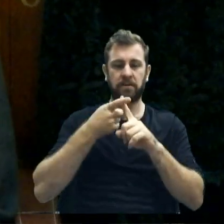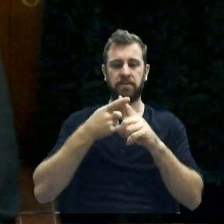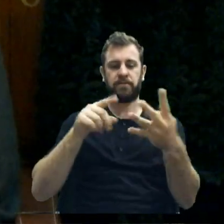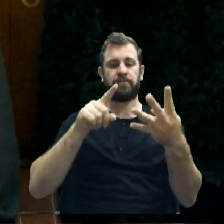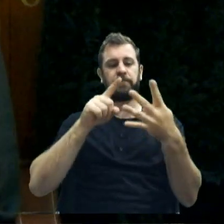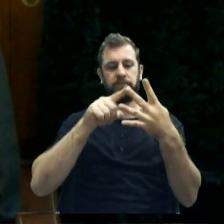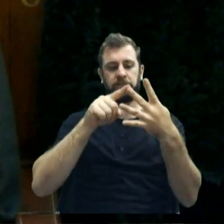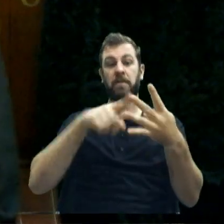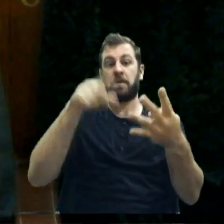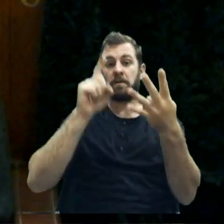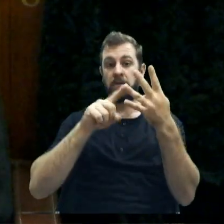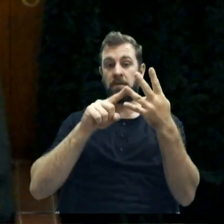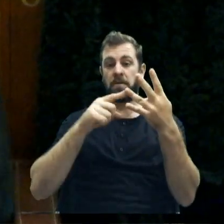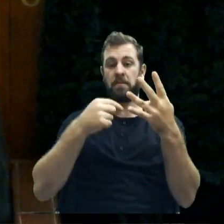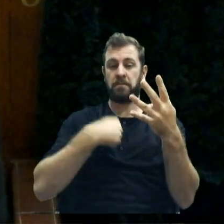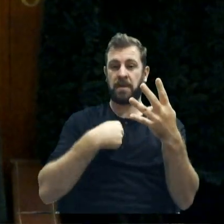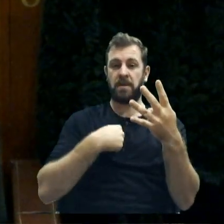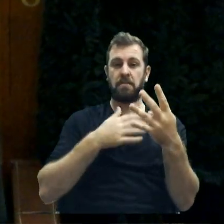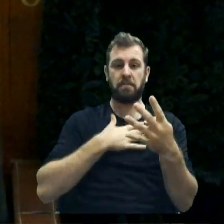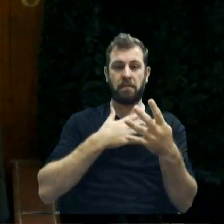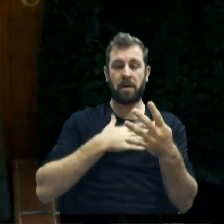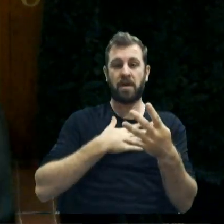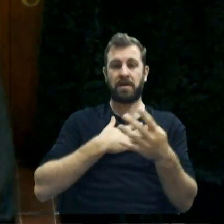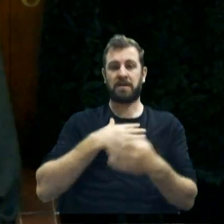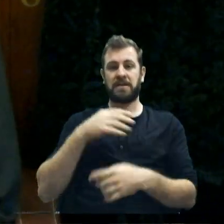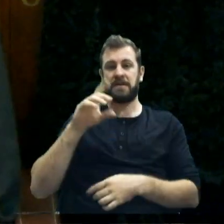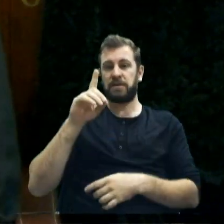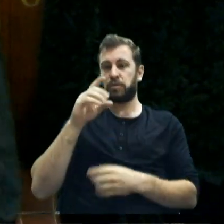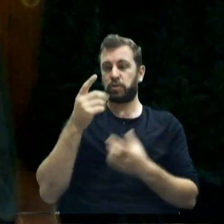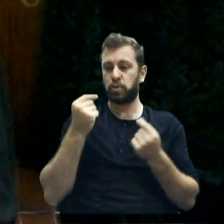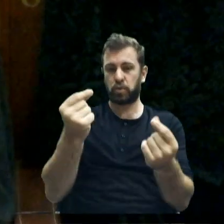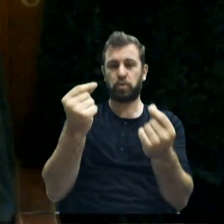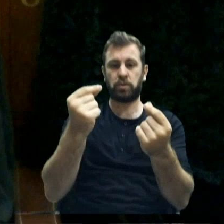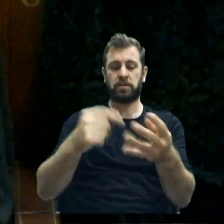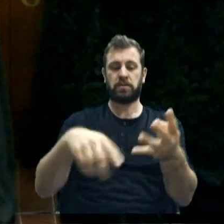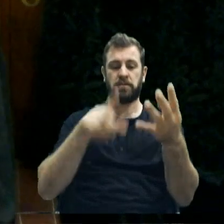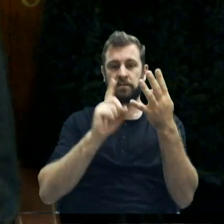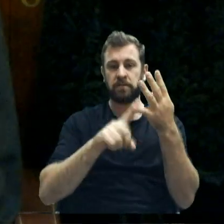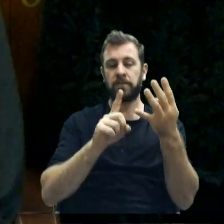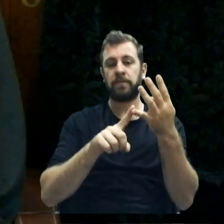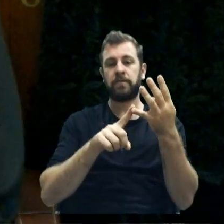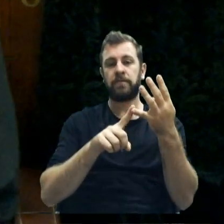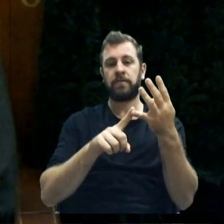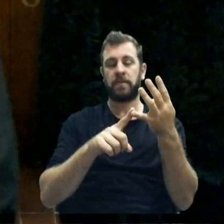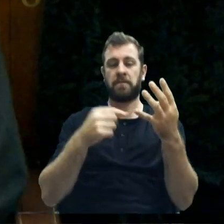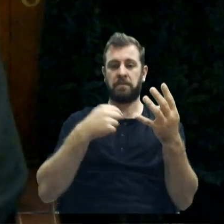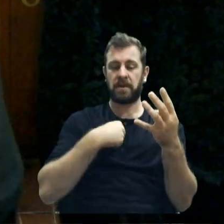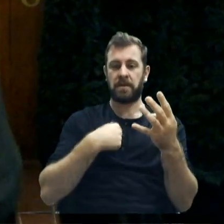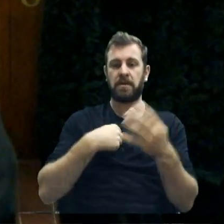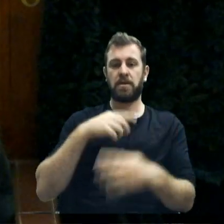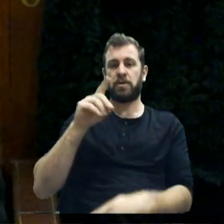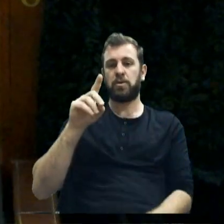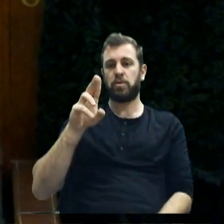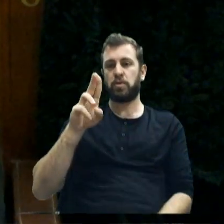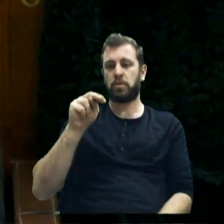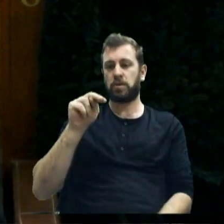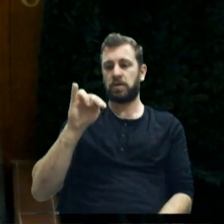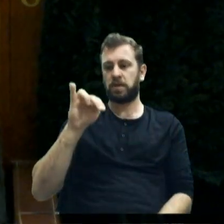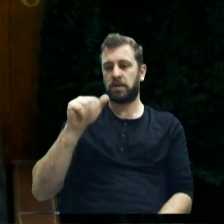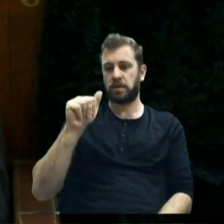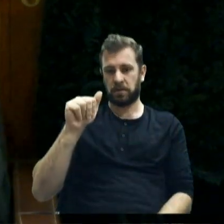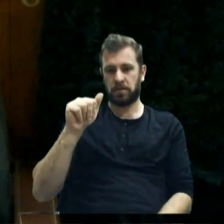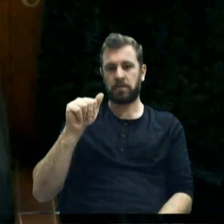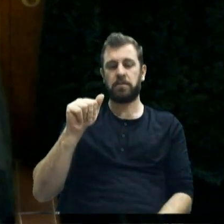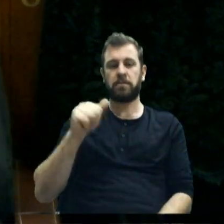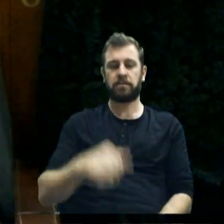me and my amal, how do I see my deeds? And number four, me and the dunya. Look at the beautiful example that Imam